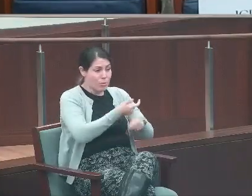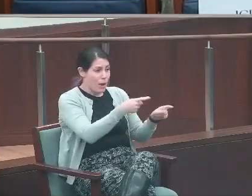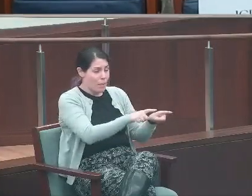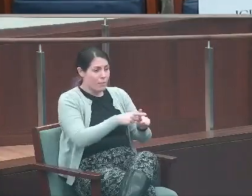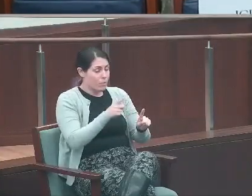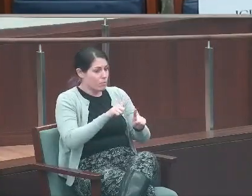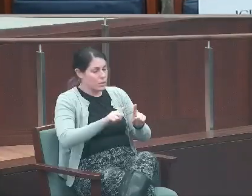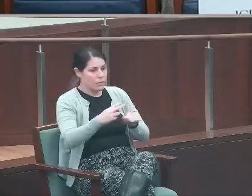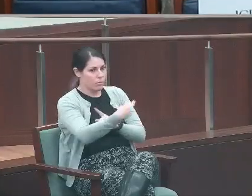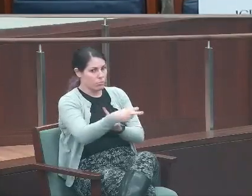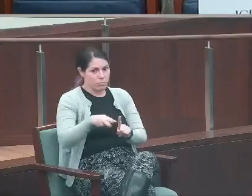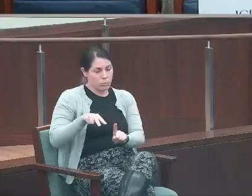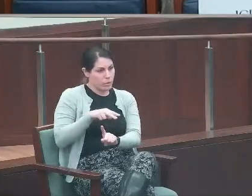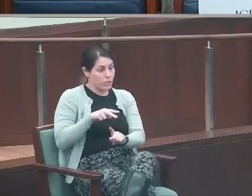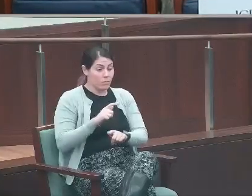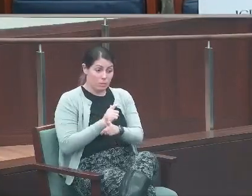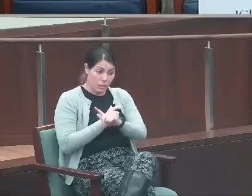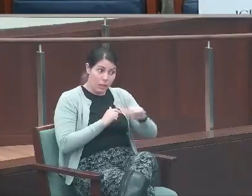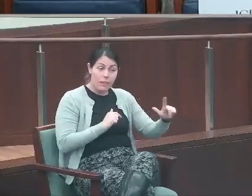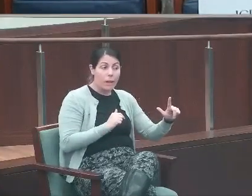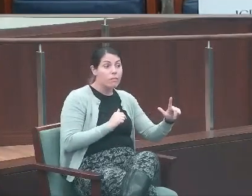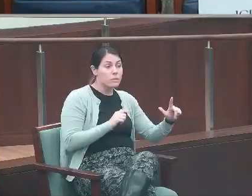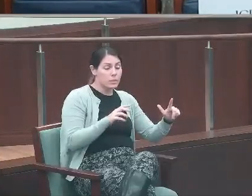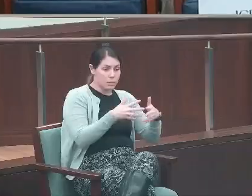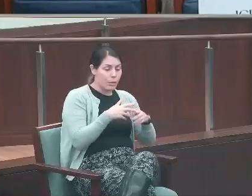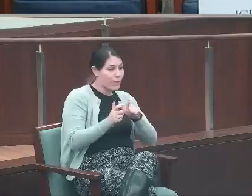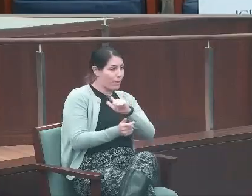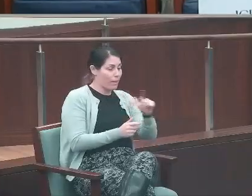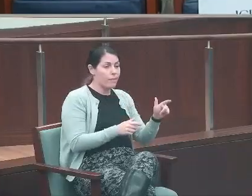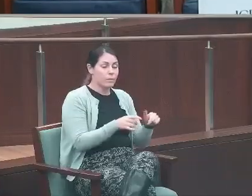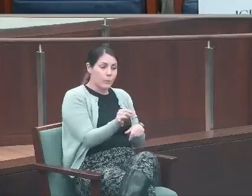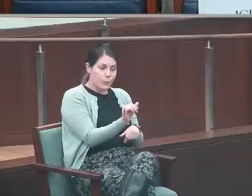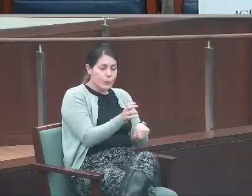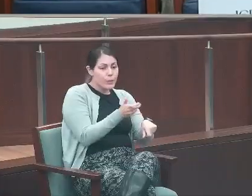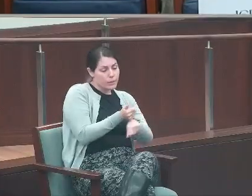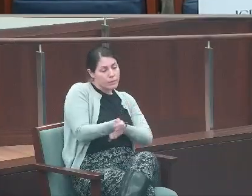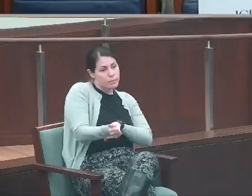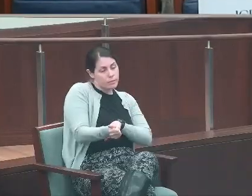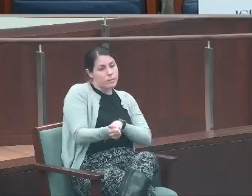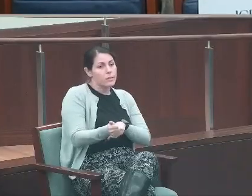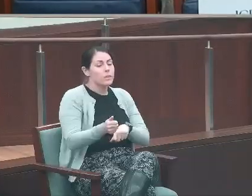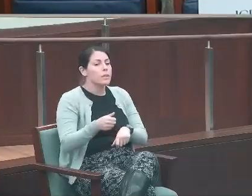that come from the American left. I could go on at length about those.